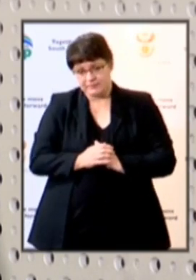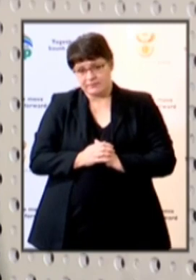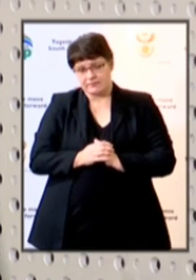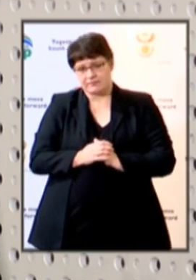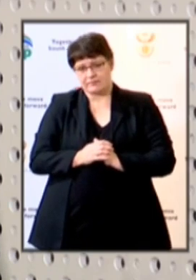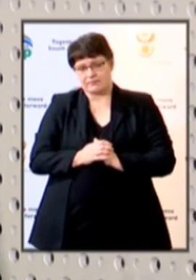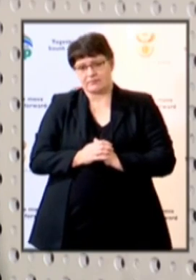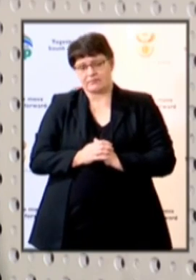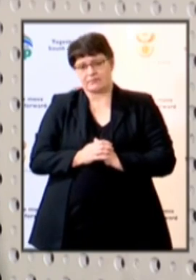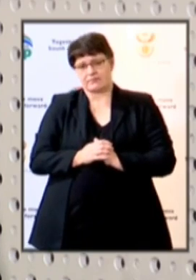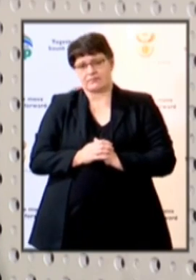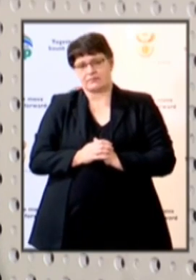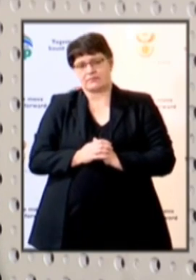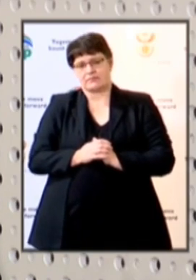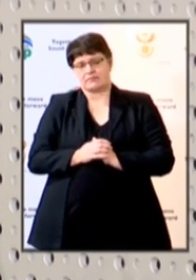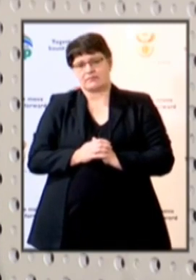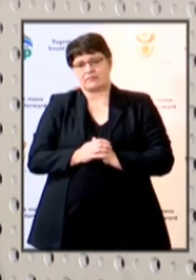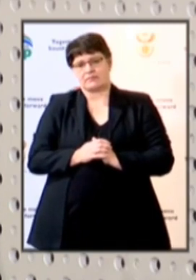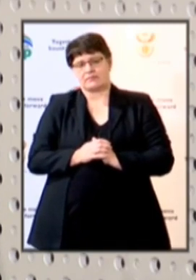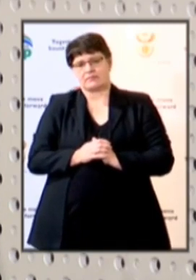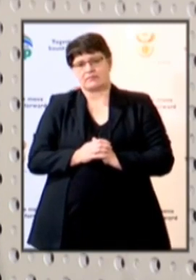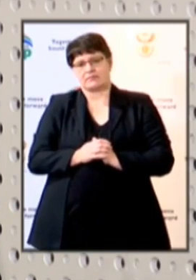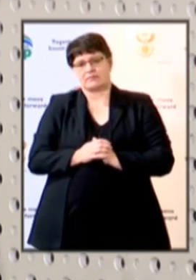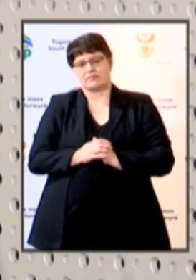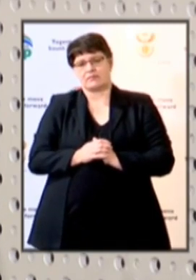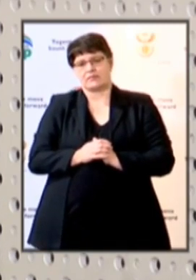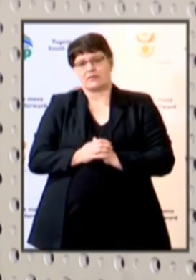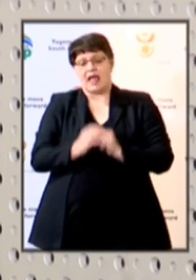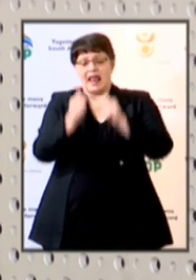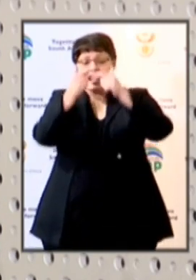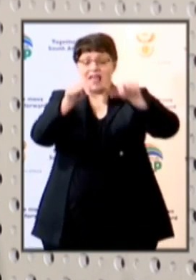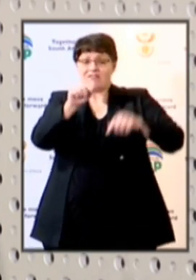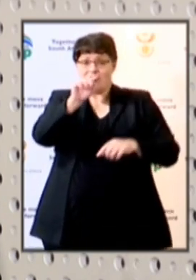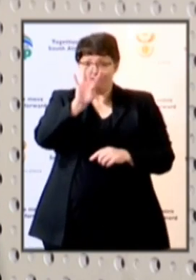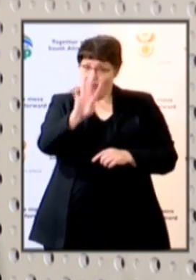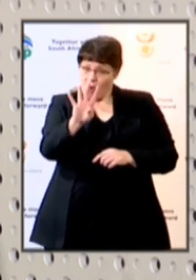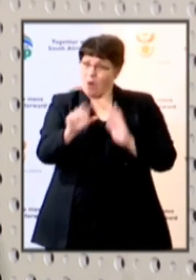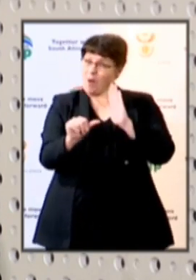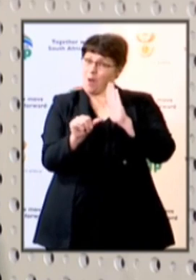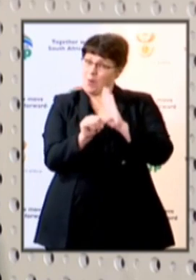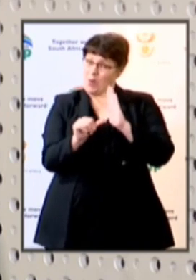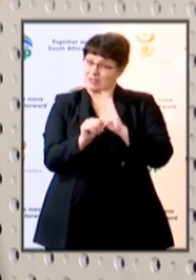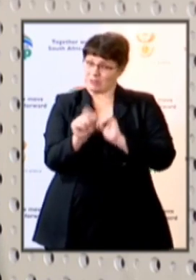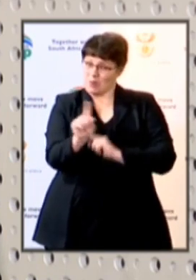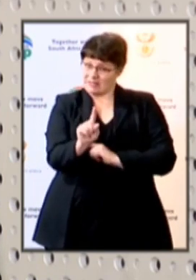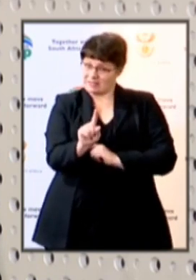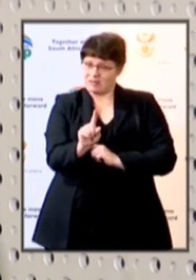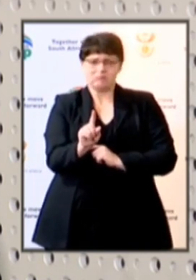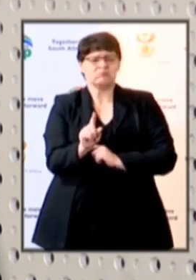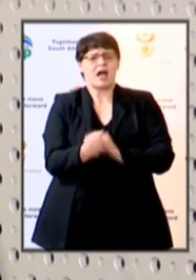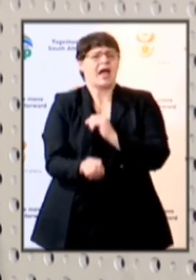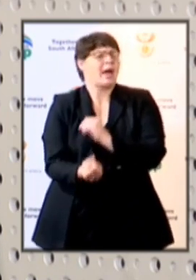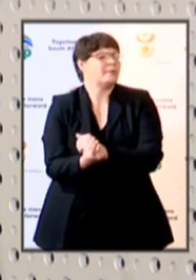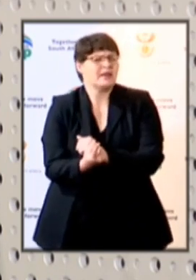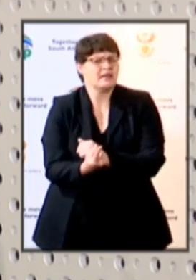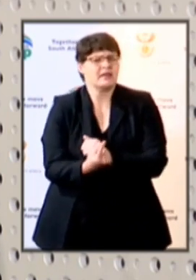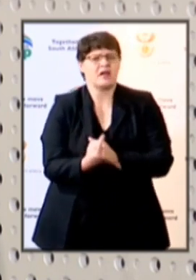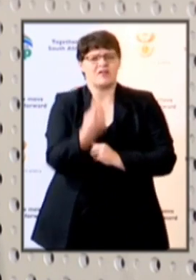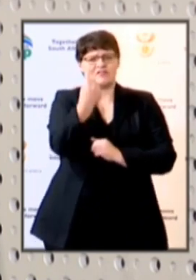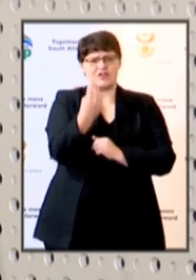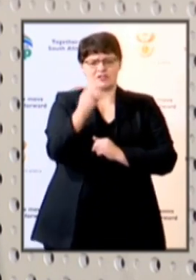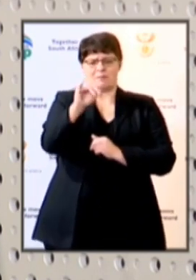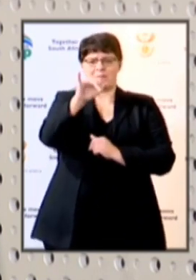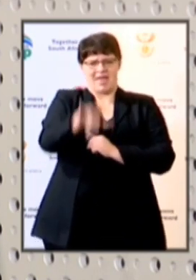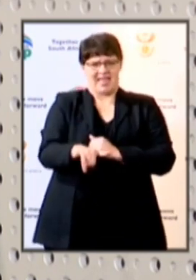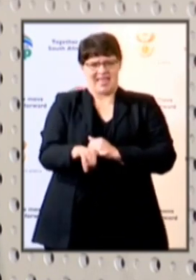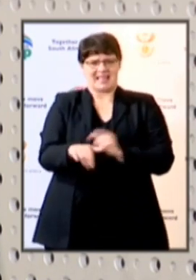The focus principally in this phase, level 4, that will commence on the 1st of May, it's International